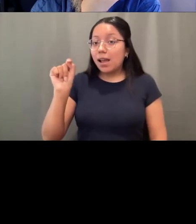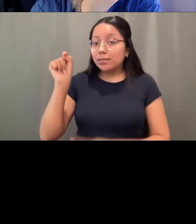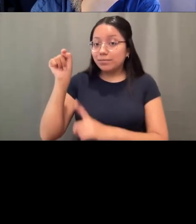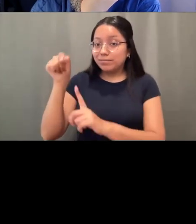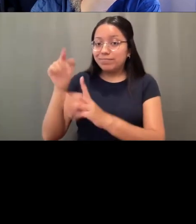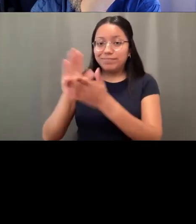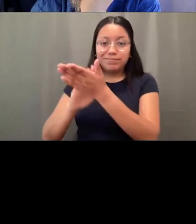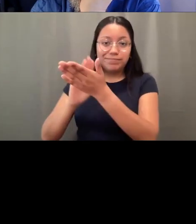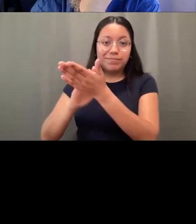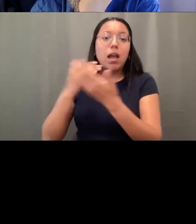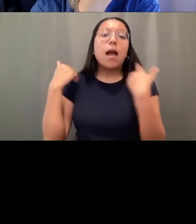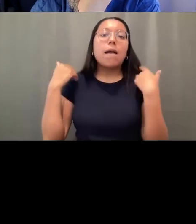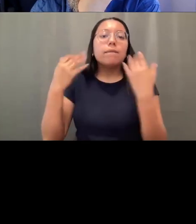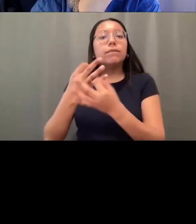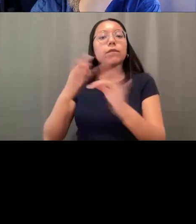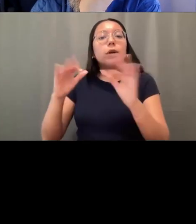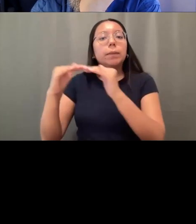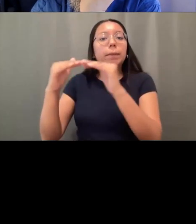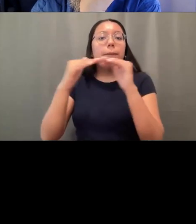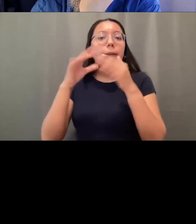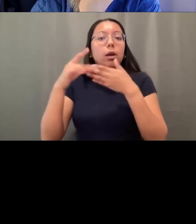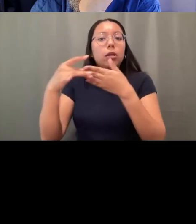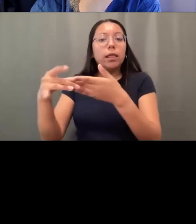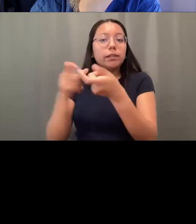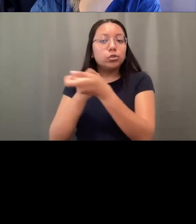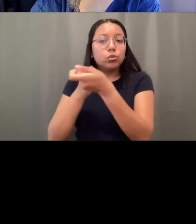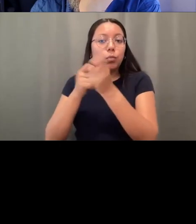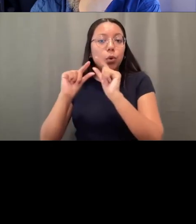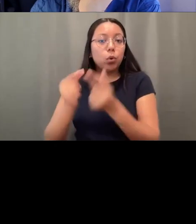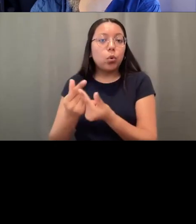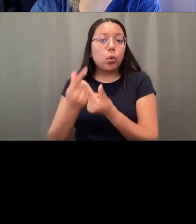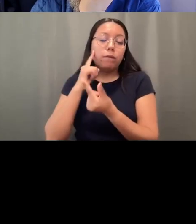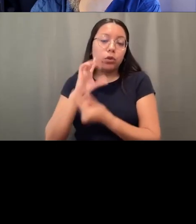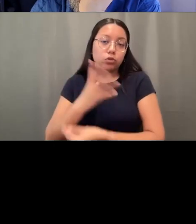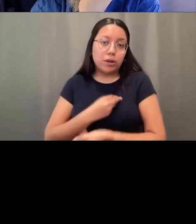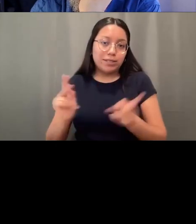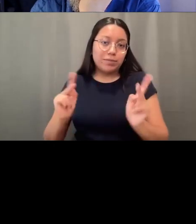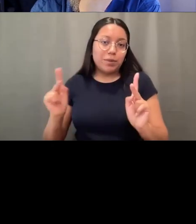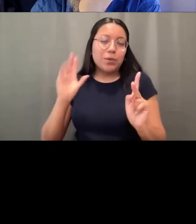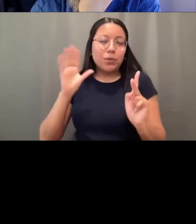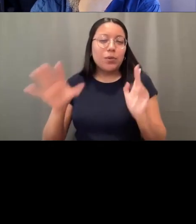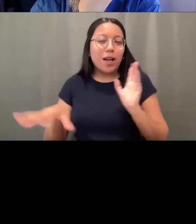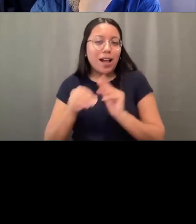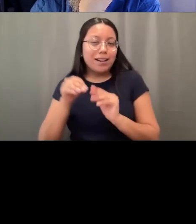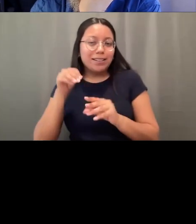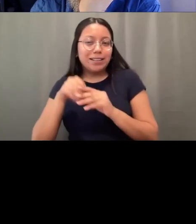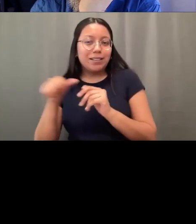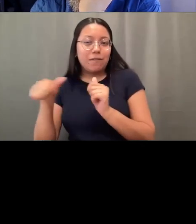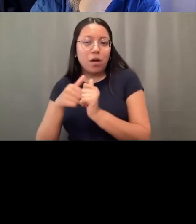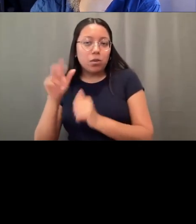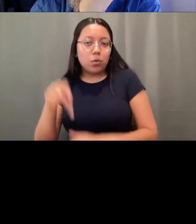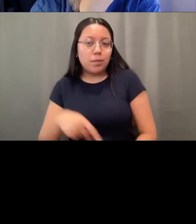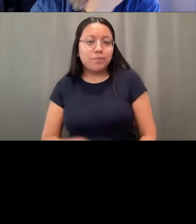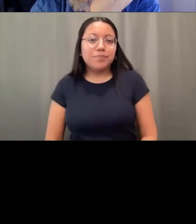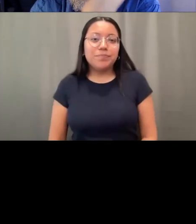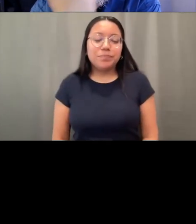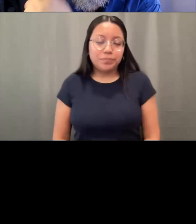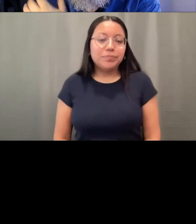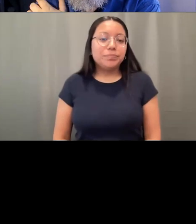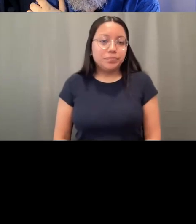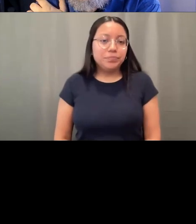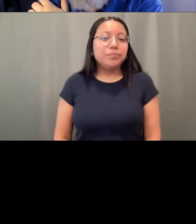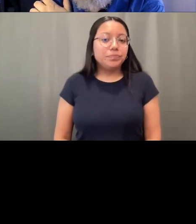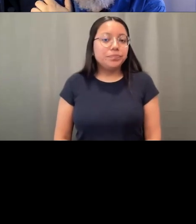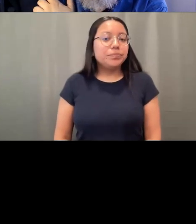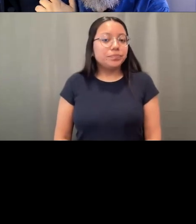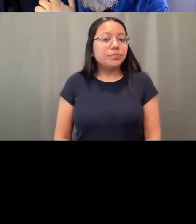support group for trans folks. That is excellent. We will put that in the follow-up. Excellent.